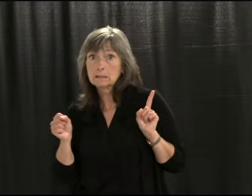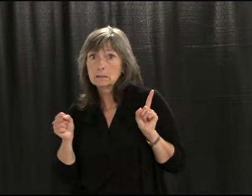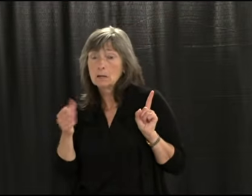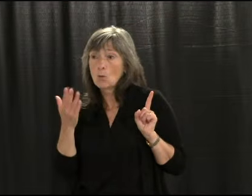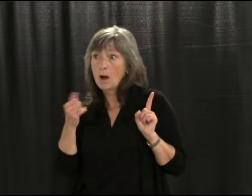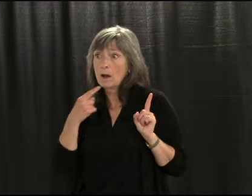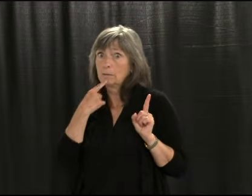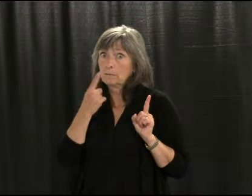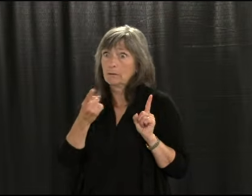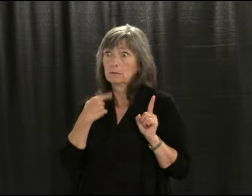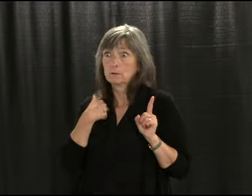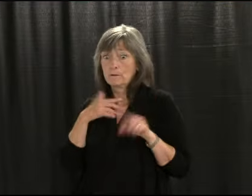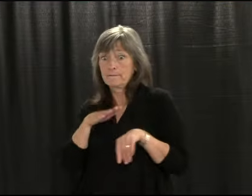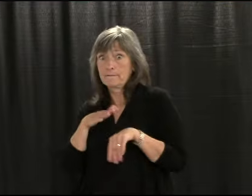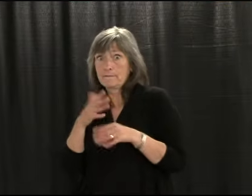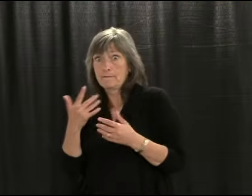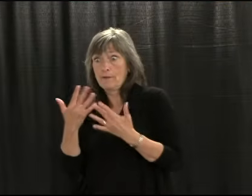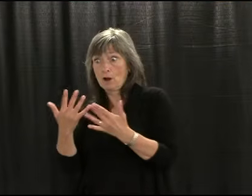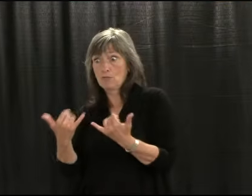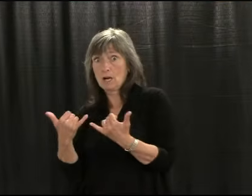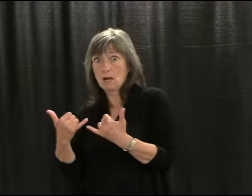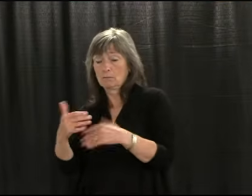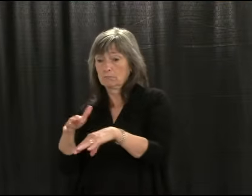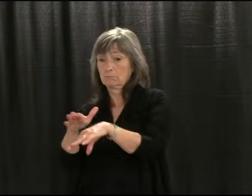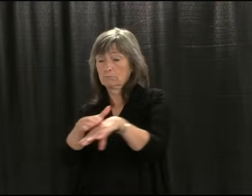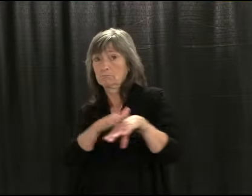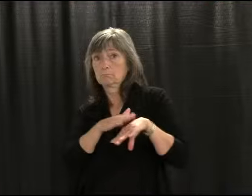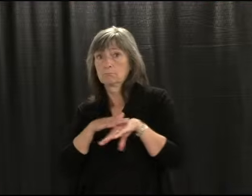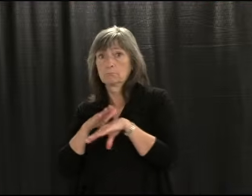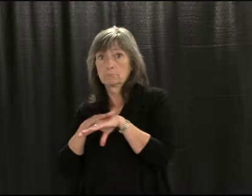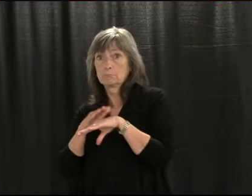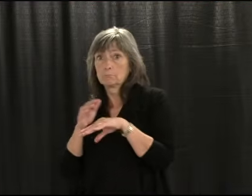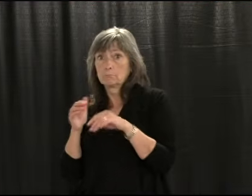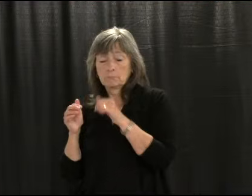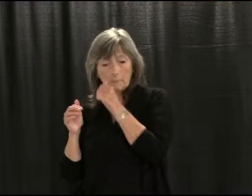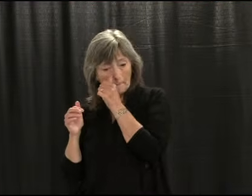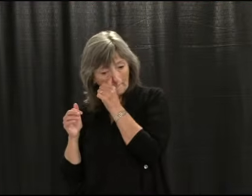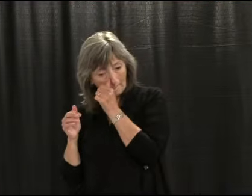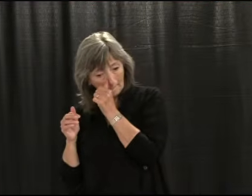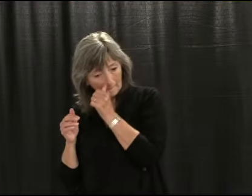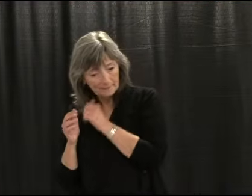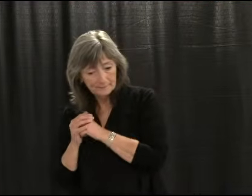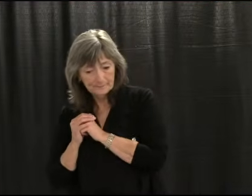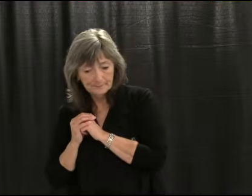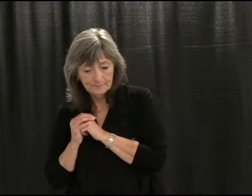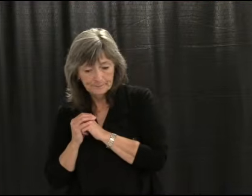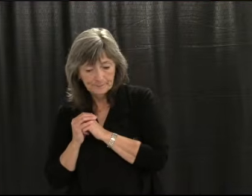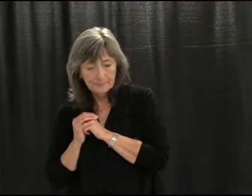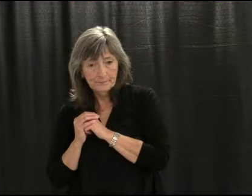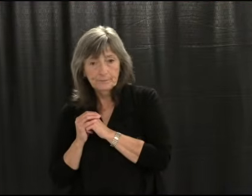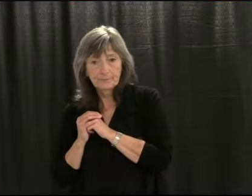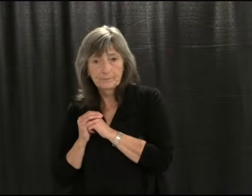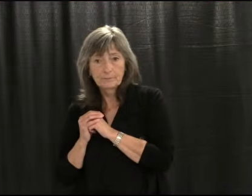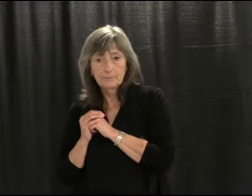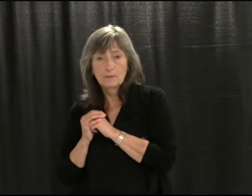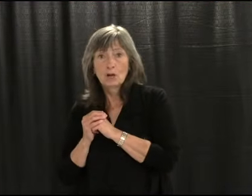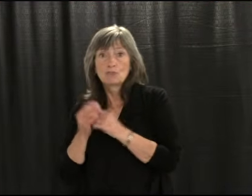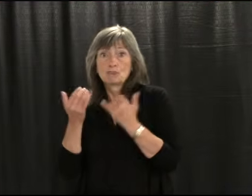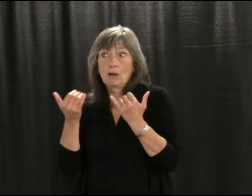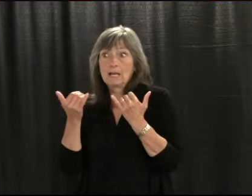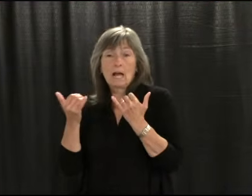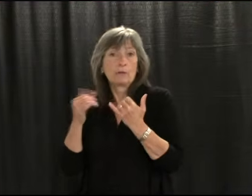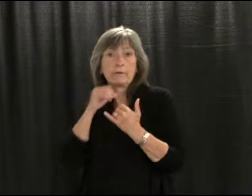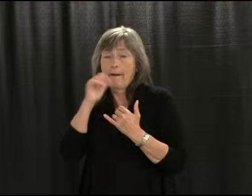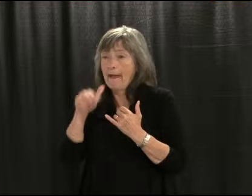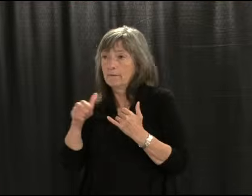this fire right now. And they're doing everything they can, of course. Like I said, we did not have to, or NL Hydro